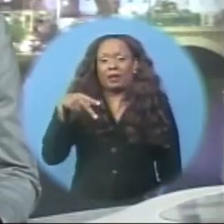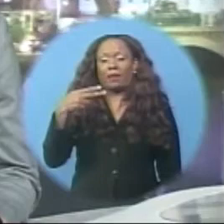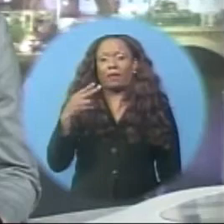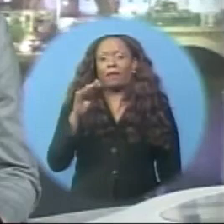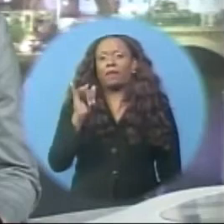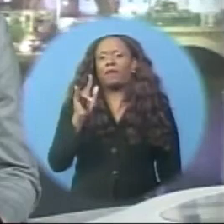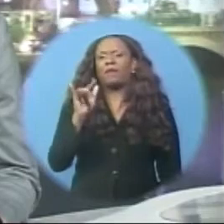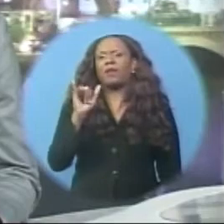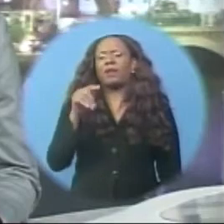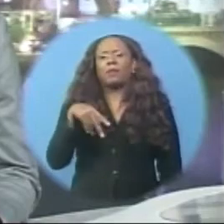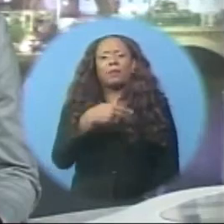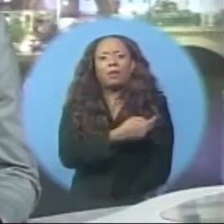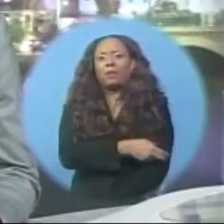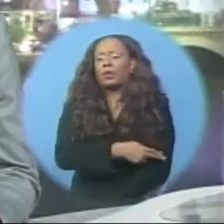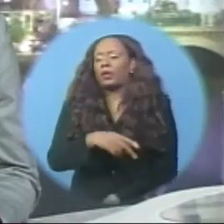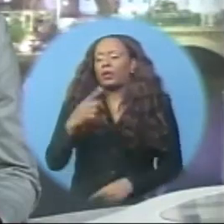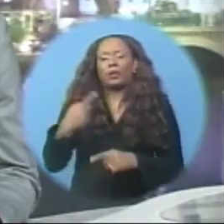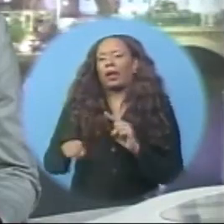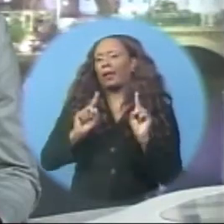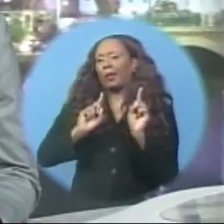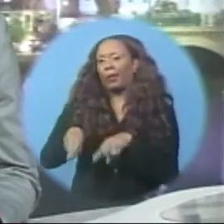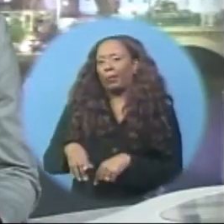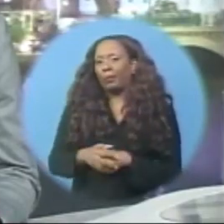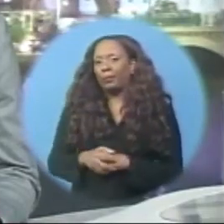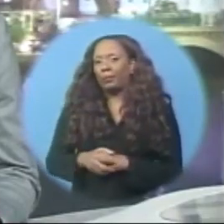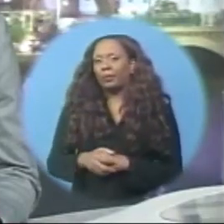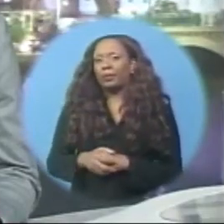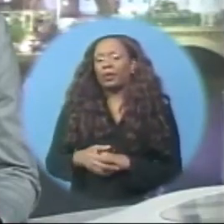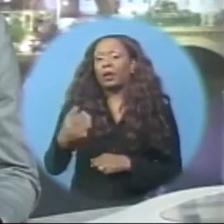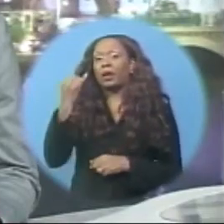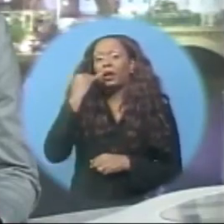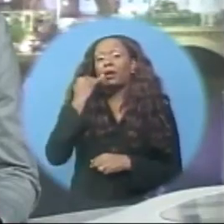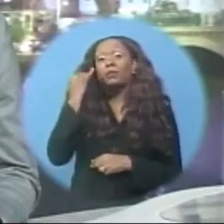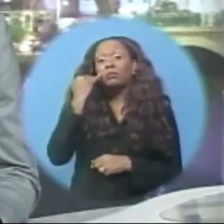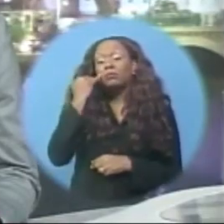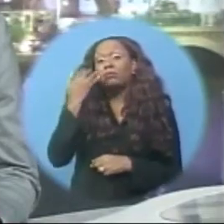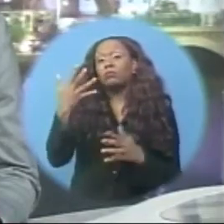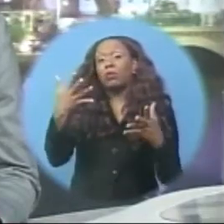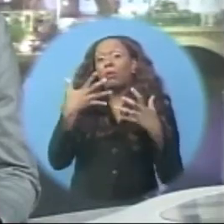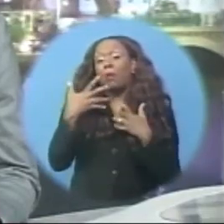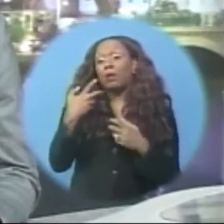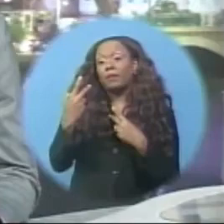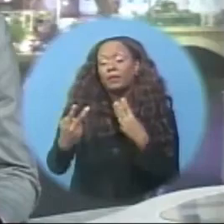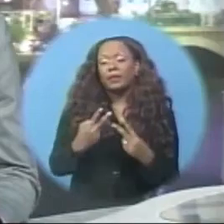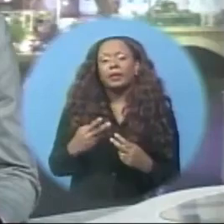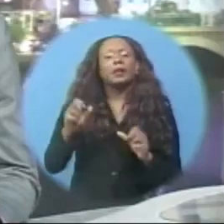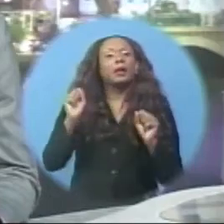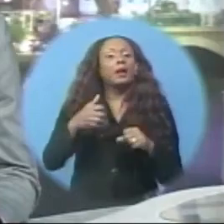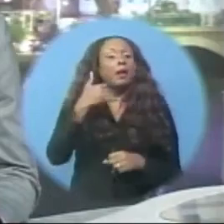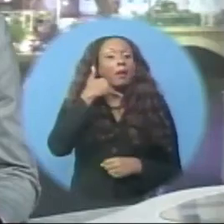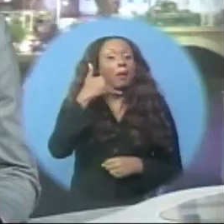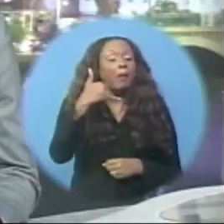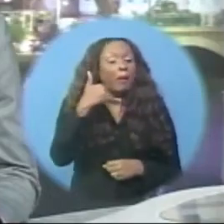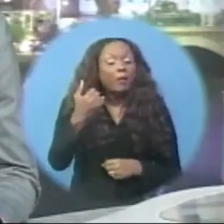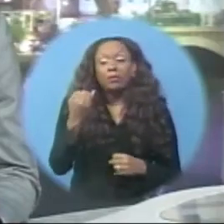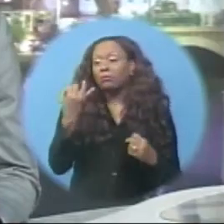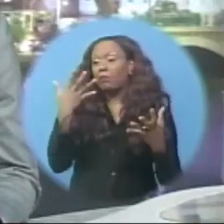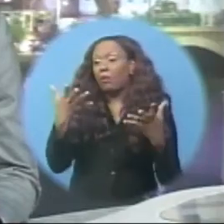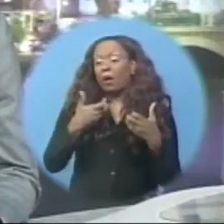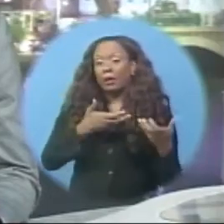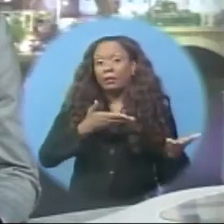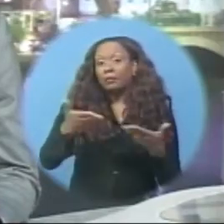resolved. Relatives of patients on Ward C2 are asked to call the district hospital to make arrangements for the delivery of clothes or other